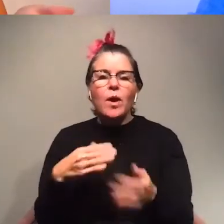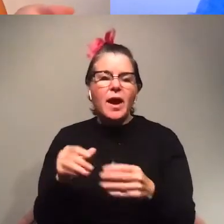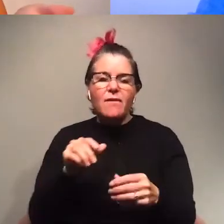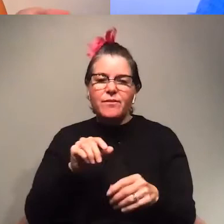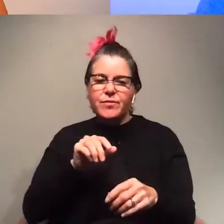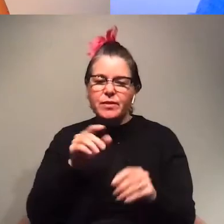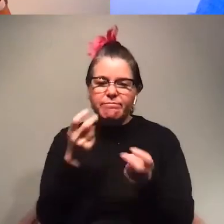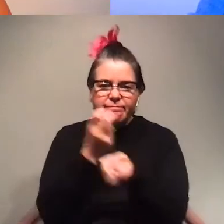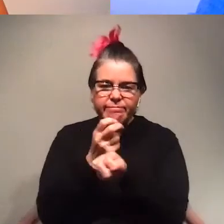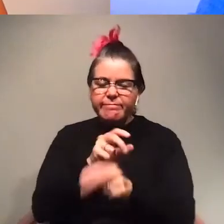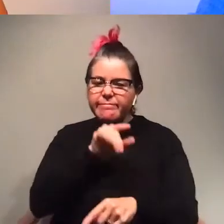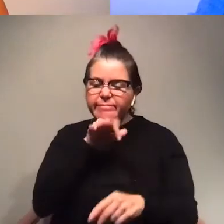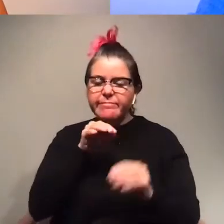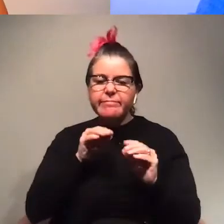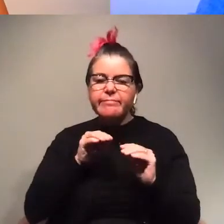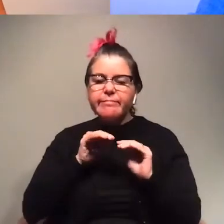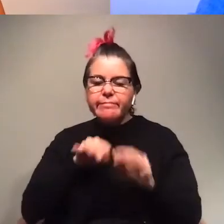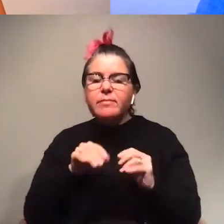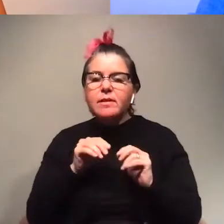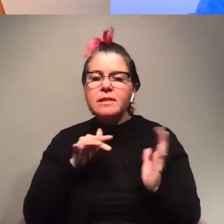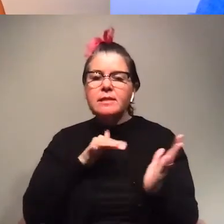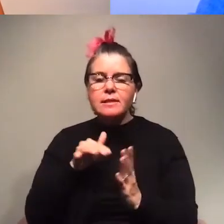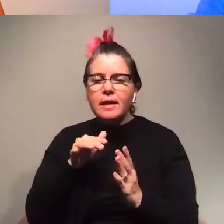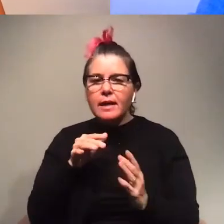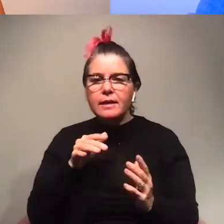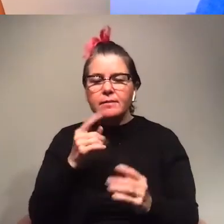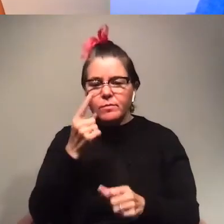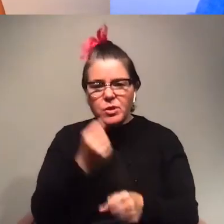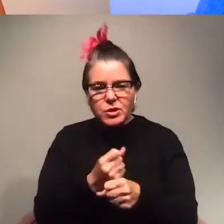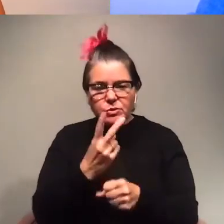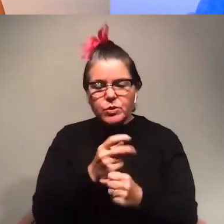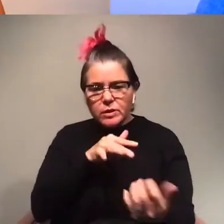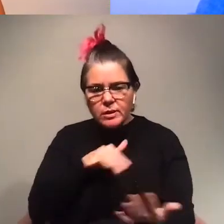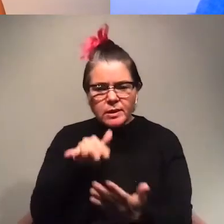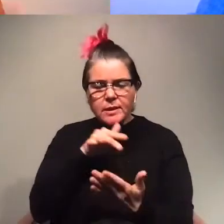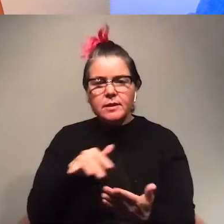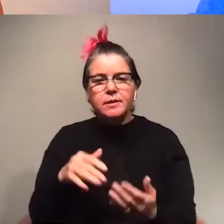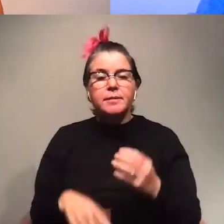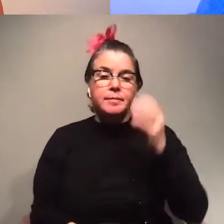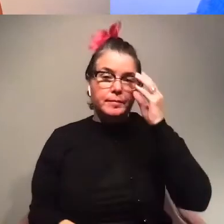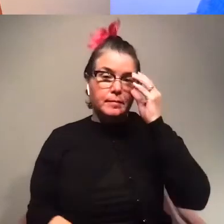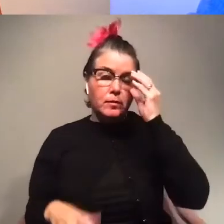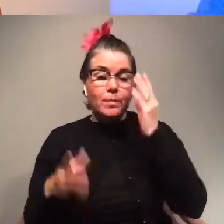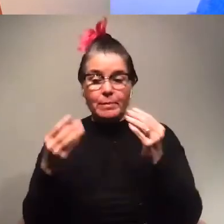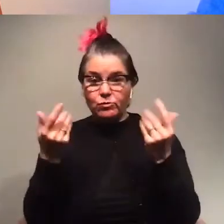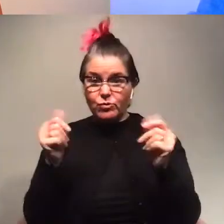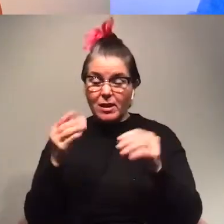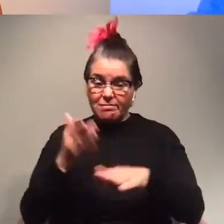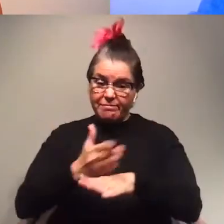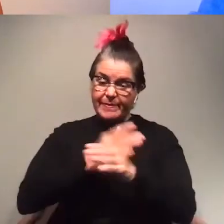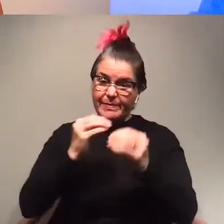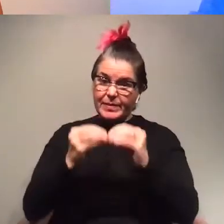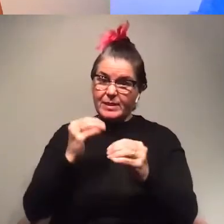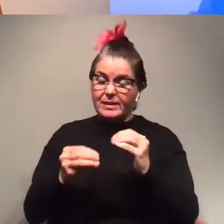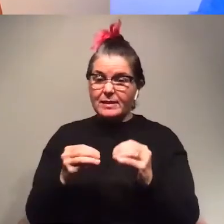your interest and study them over a year or 2 years, or even try to remediate them over time with